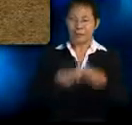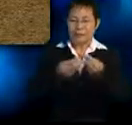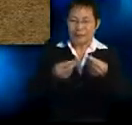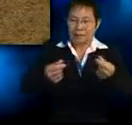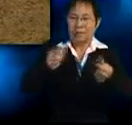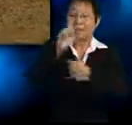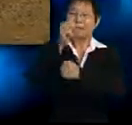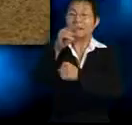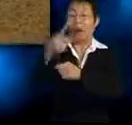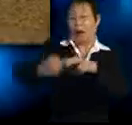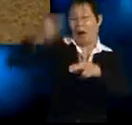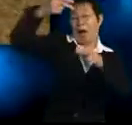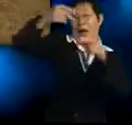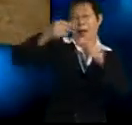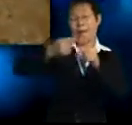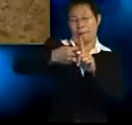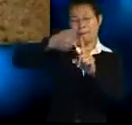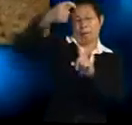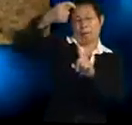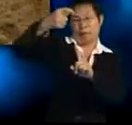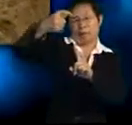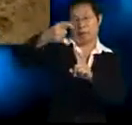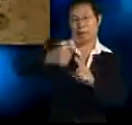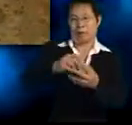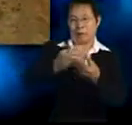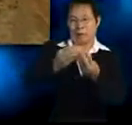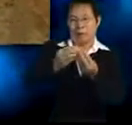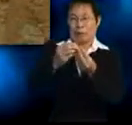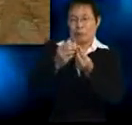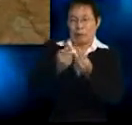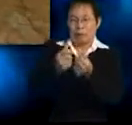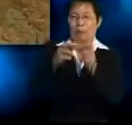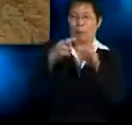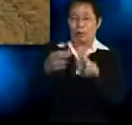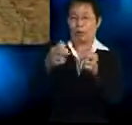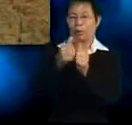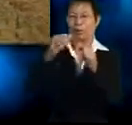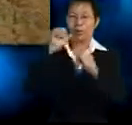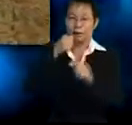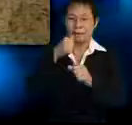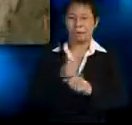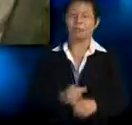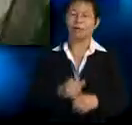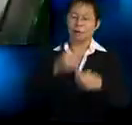Sand has a high melting point and does not react with acids. It is the main component of glass.